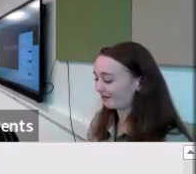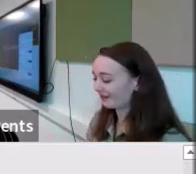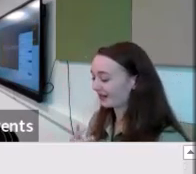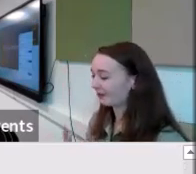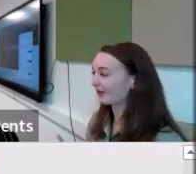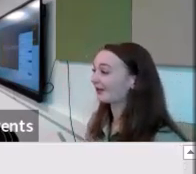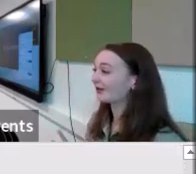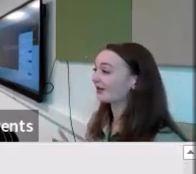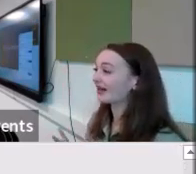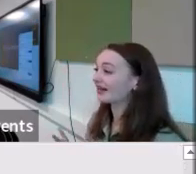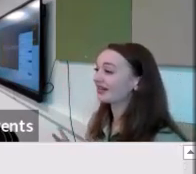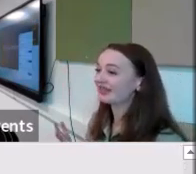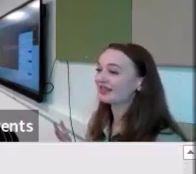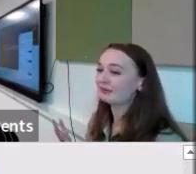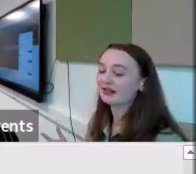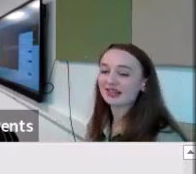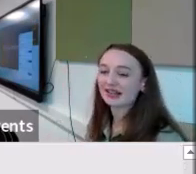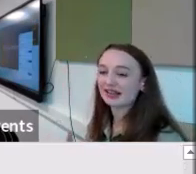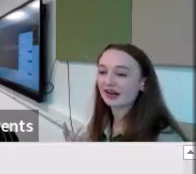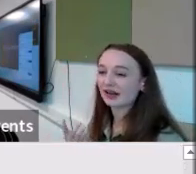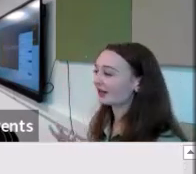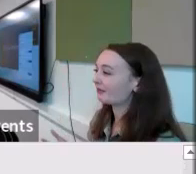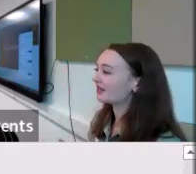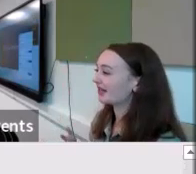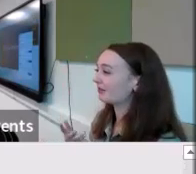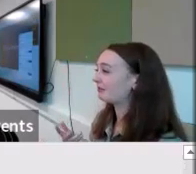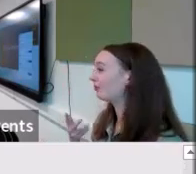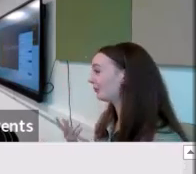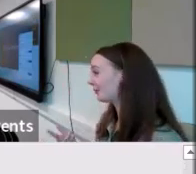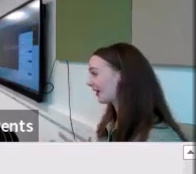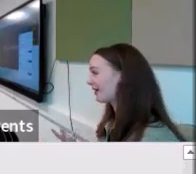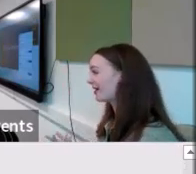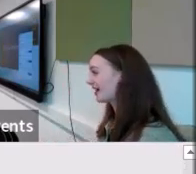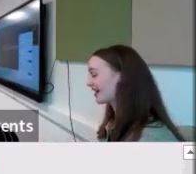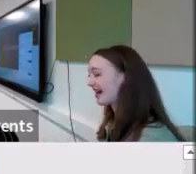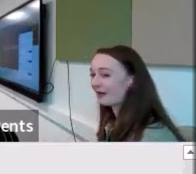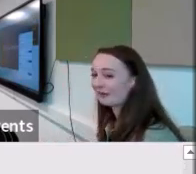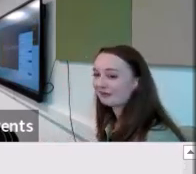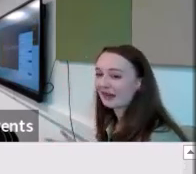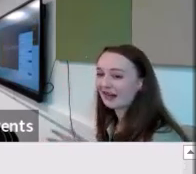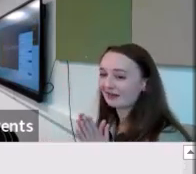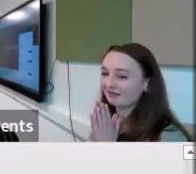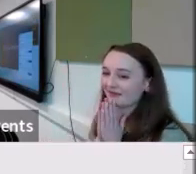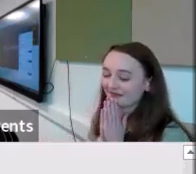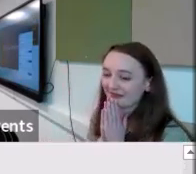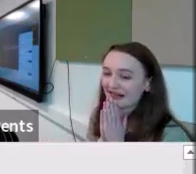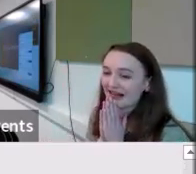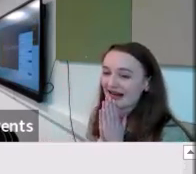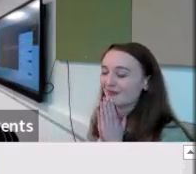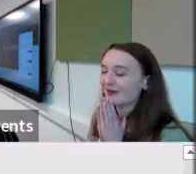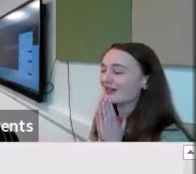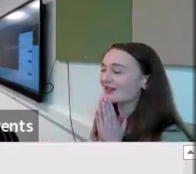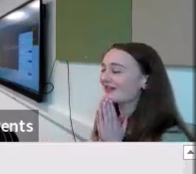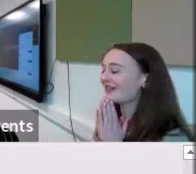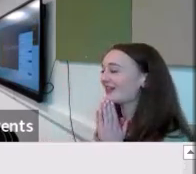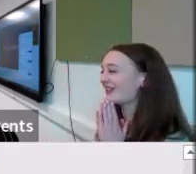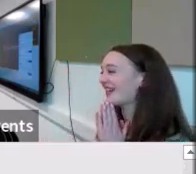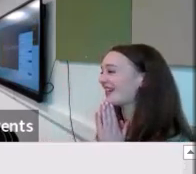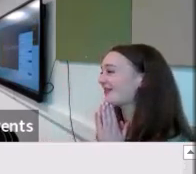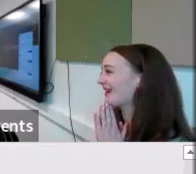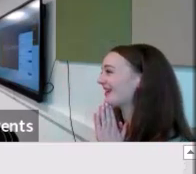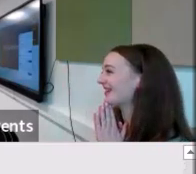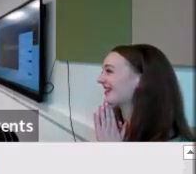was, there's a brilliant online disability community. Are there particular people you would recommend checking out? I'm not going to do